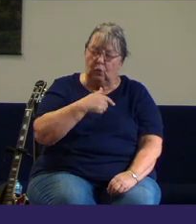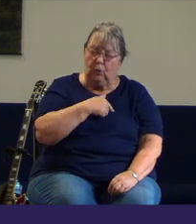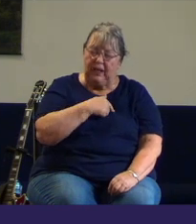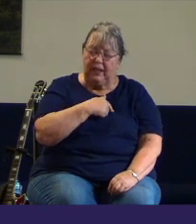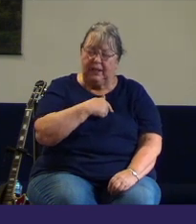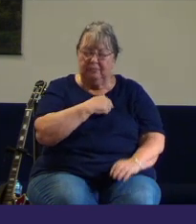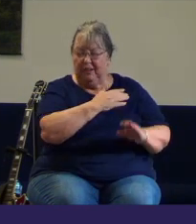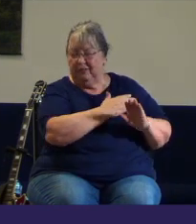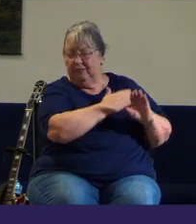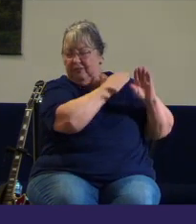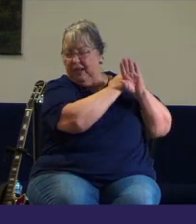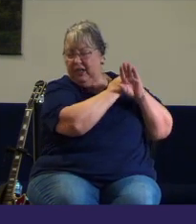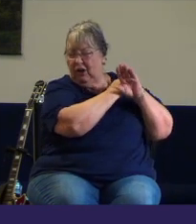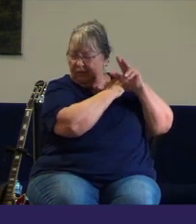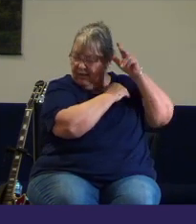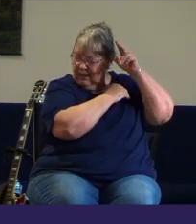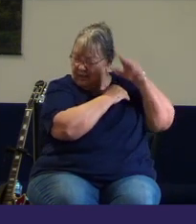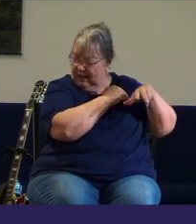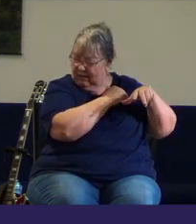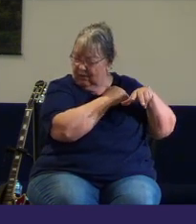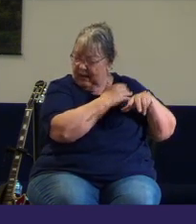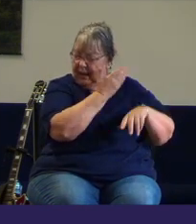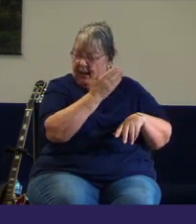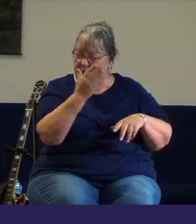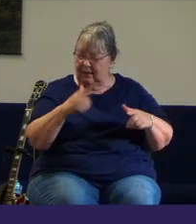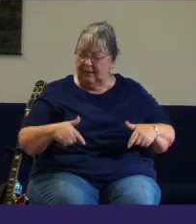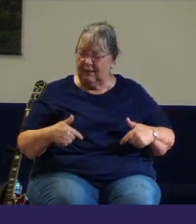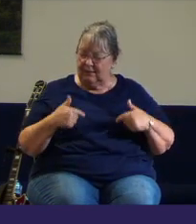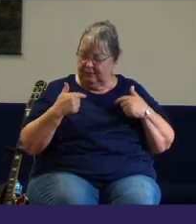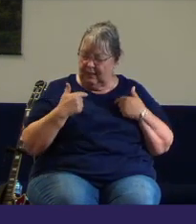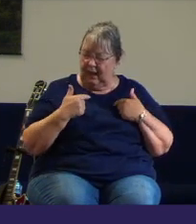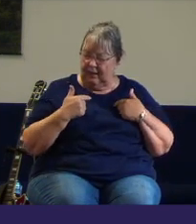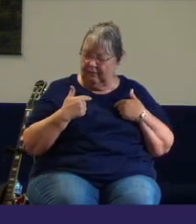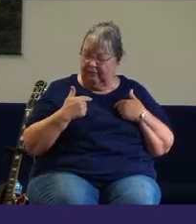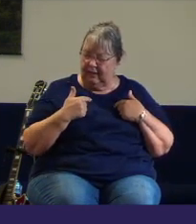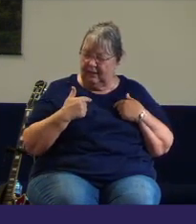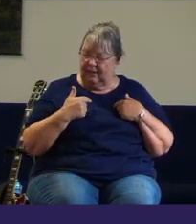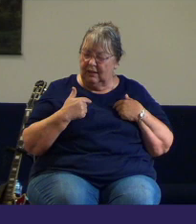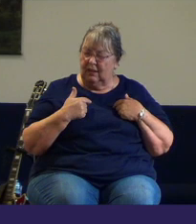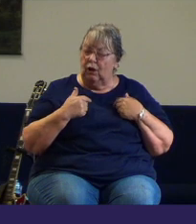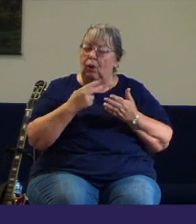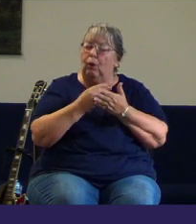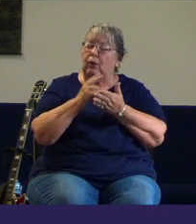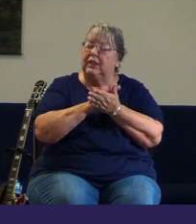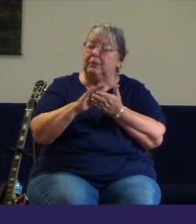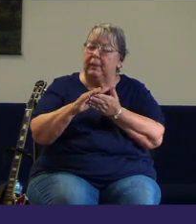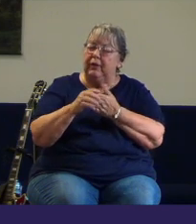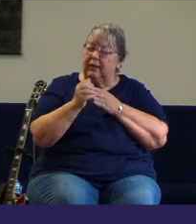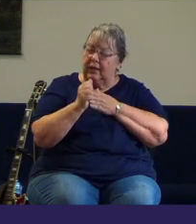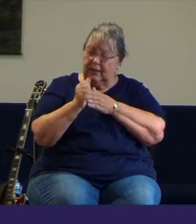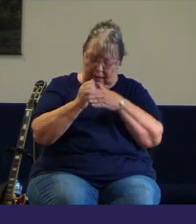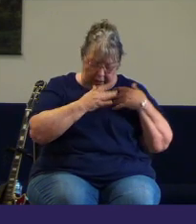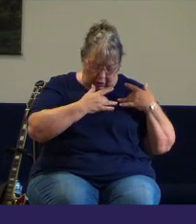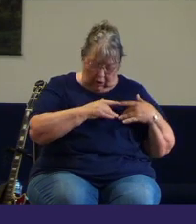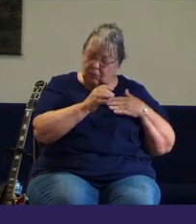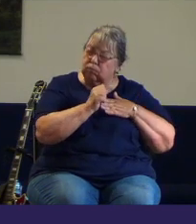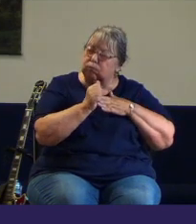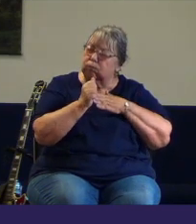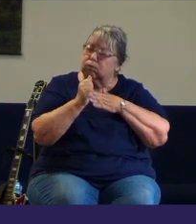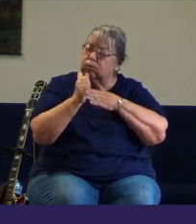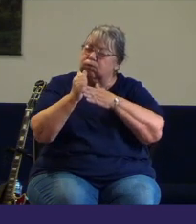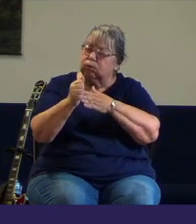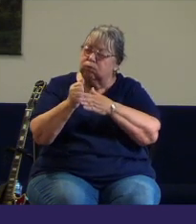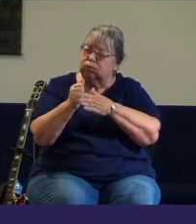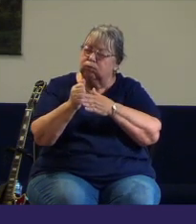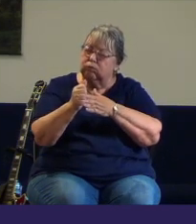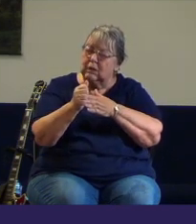challenges of a life that throws much at us. And so, Holy Spirit, guide our hearts this morning. We pray that you would bind every and any